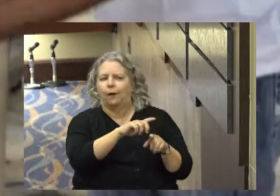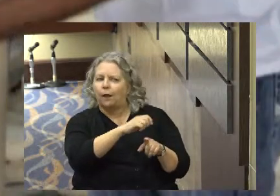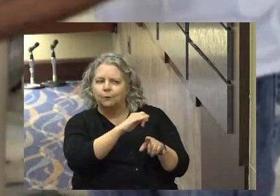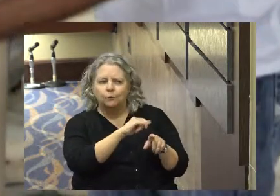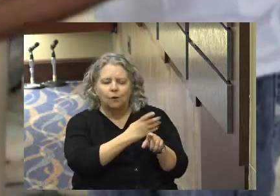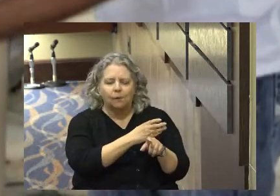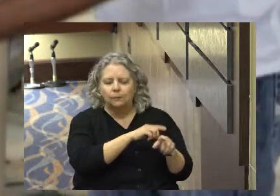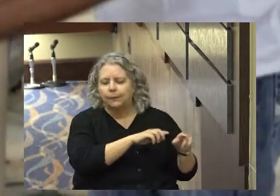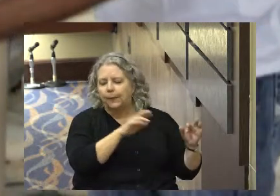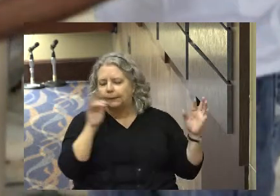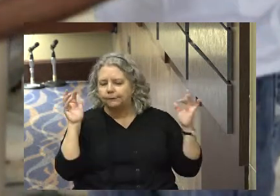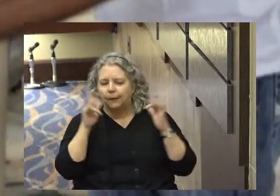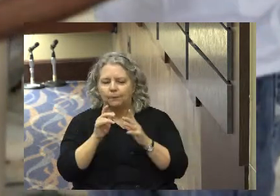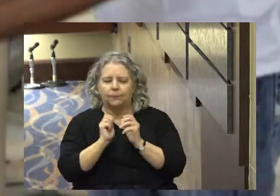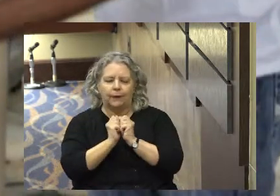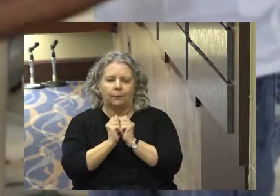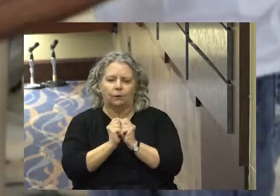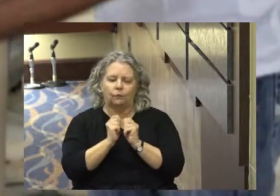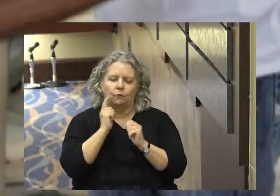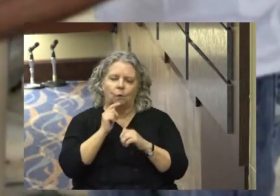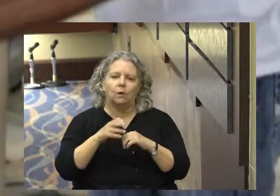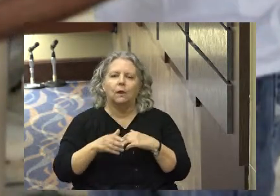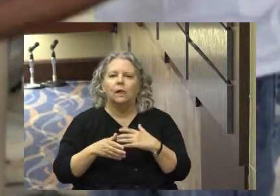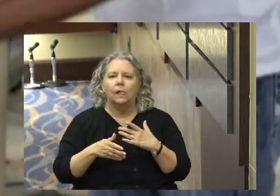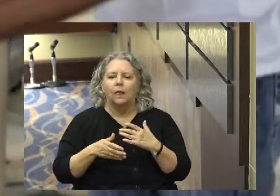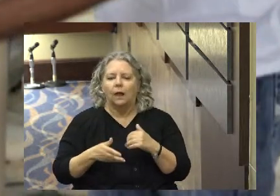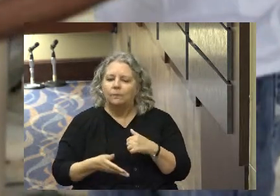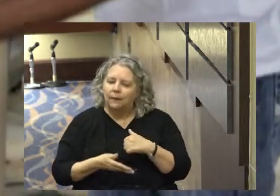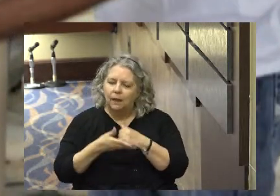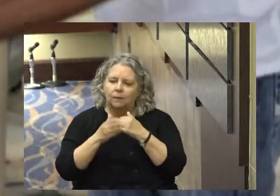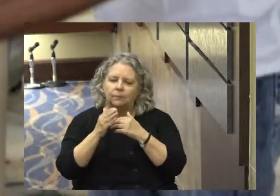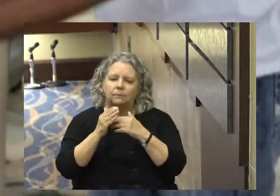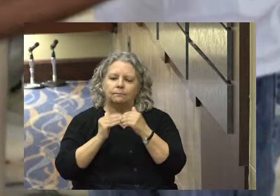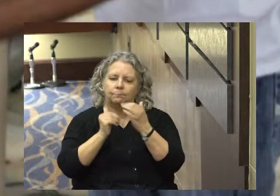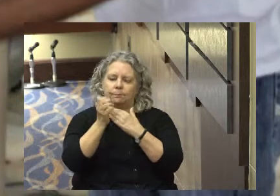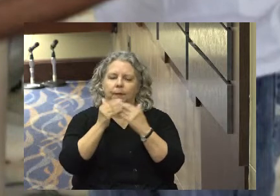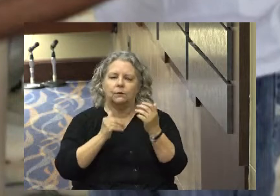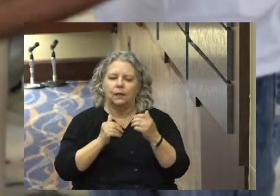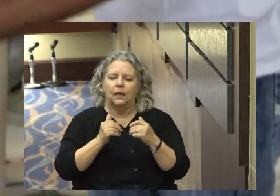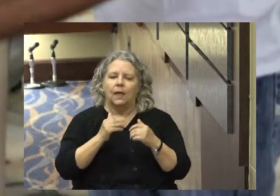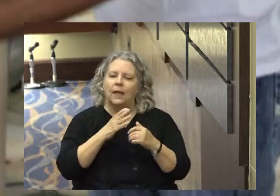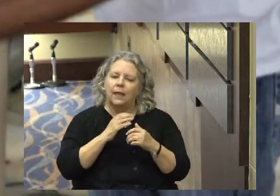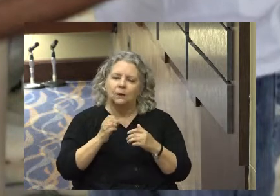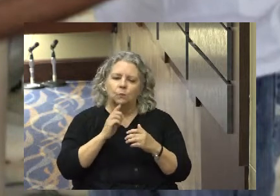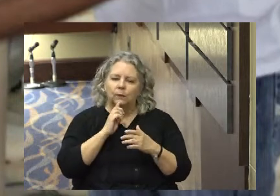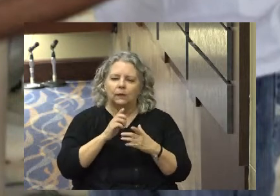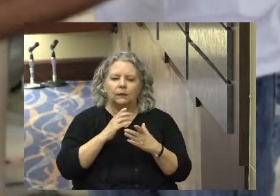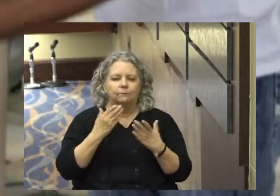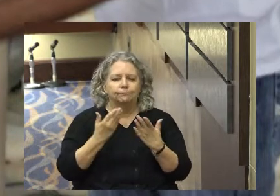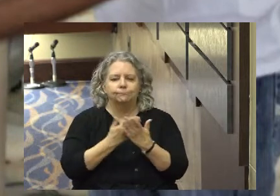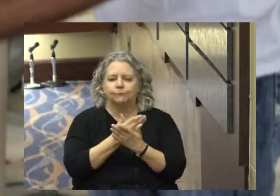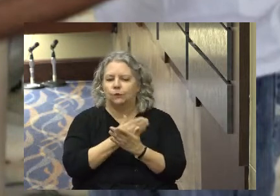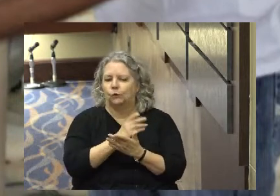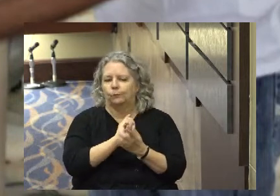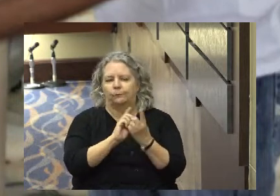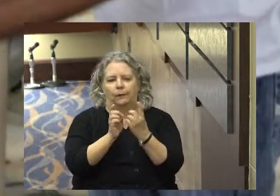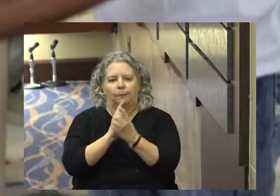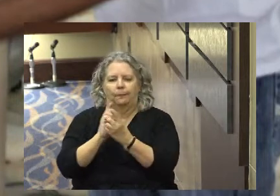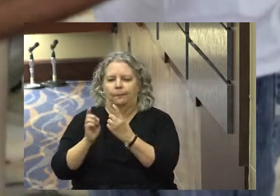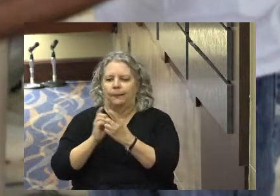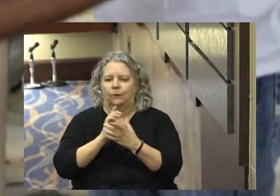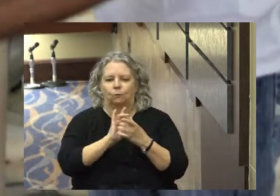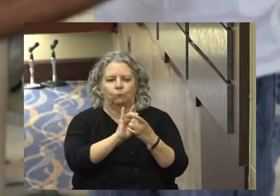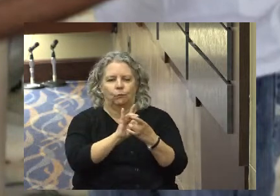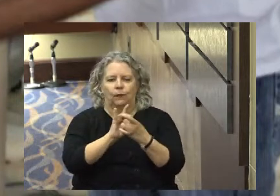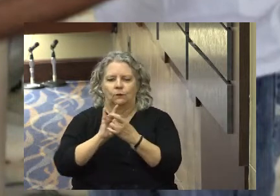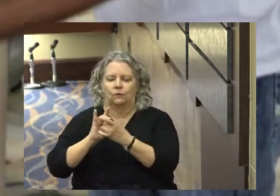poverty housing, walls are broken down, and as each one does his or her own part to build a home. Habitat also partners with